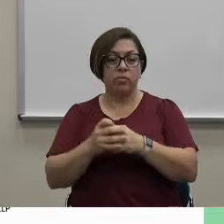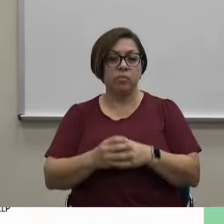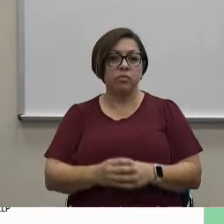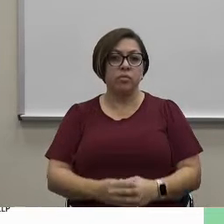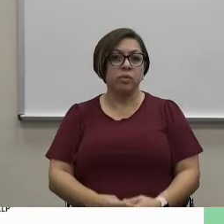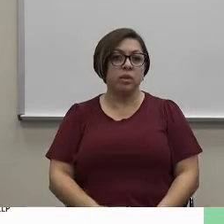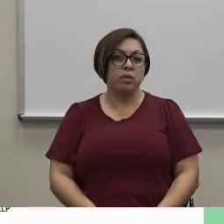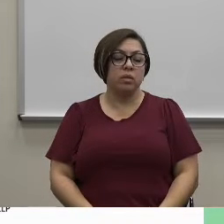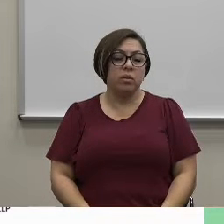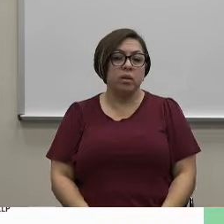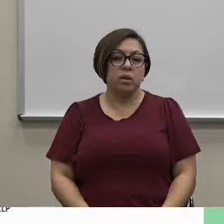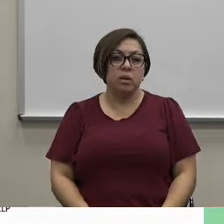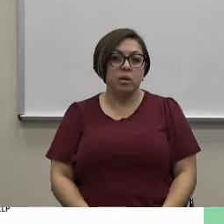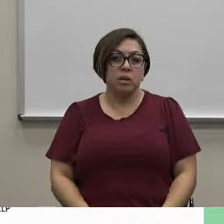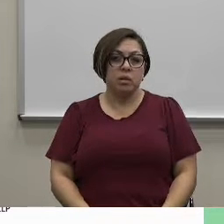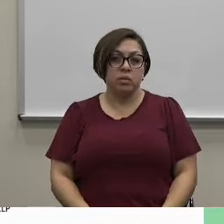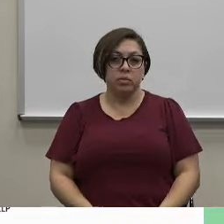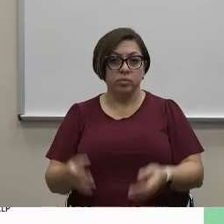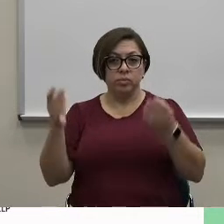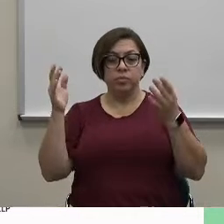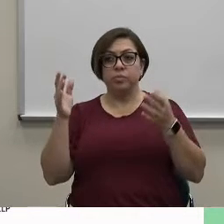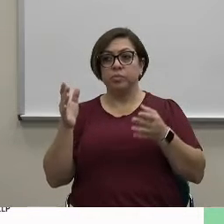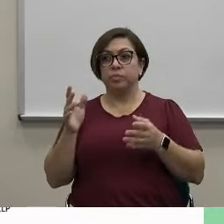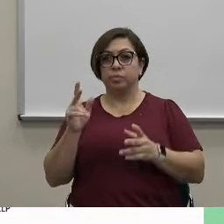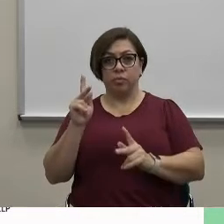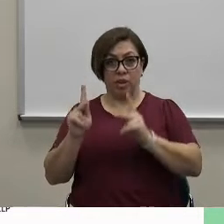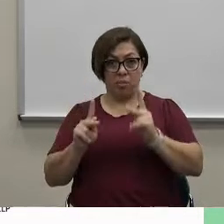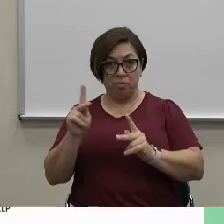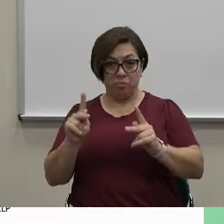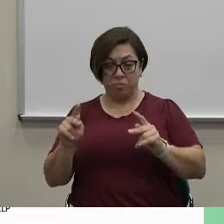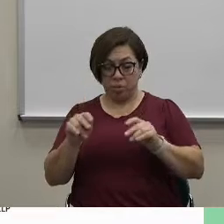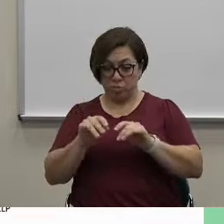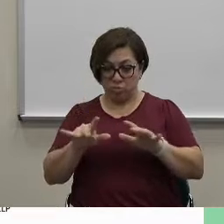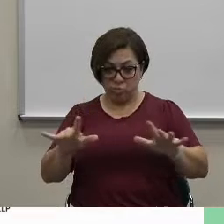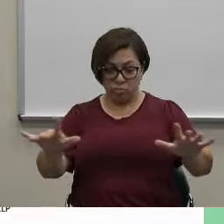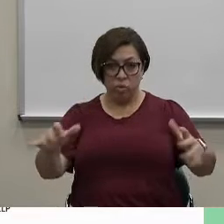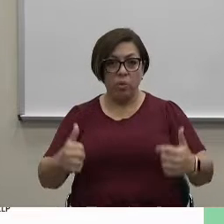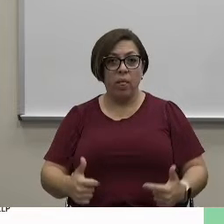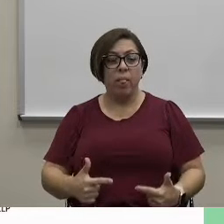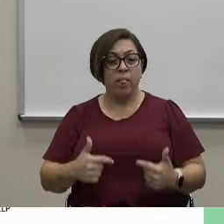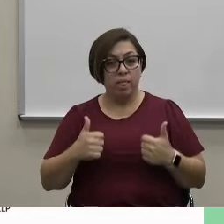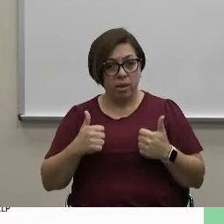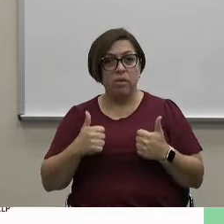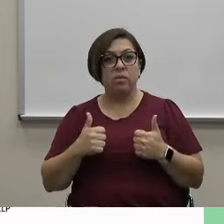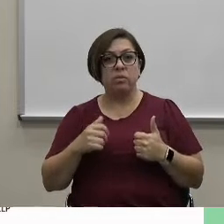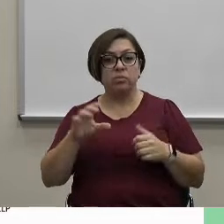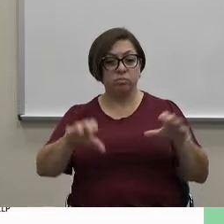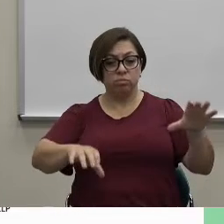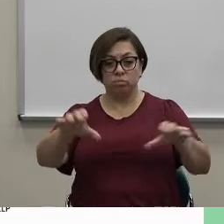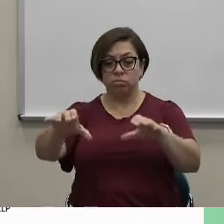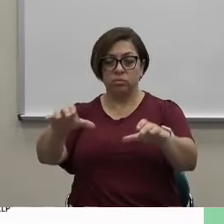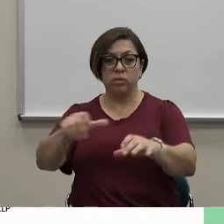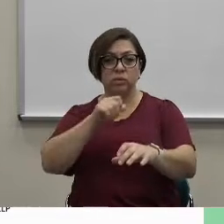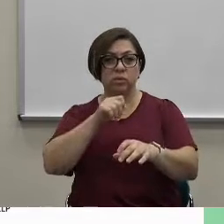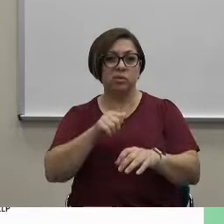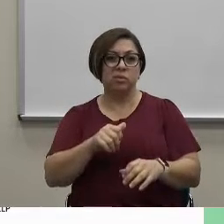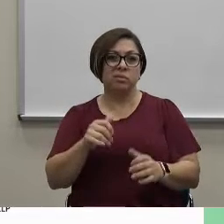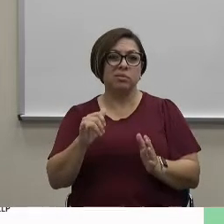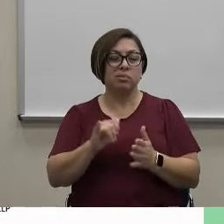Because of the way that people are geographically distributed where they live, it is often not possible. In fact, it